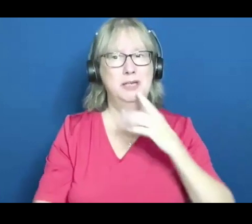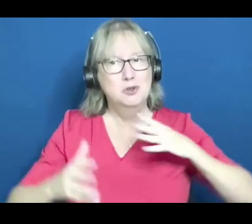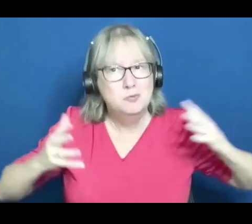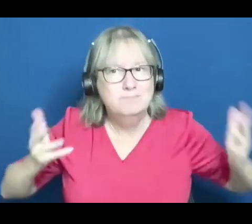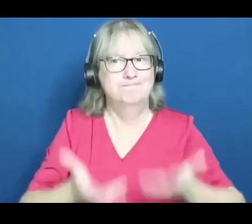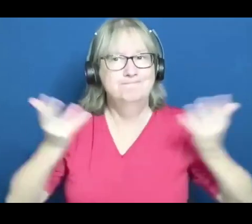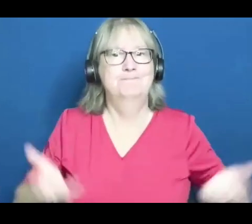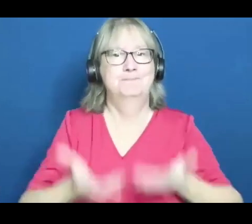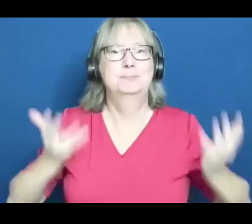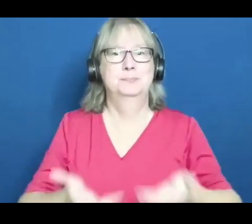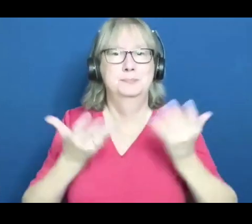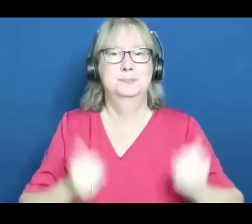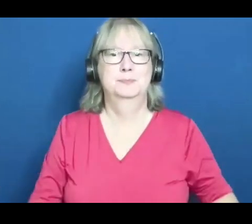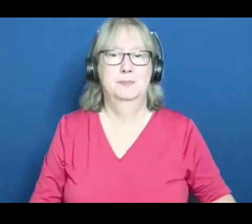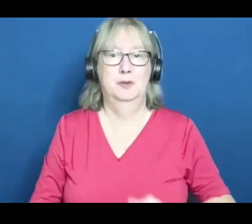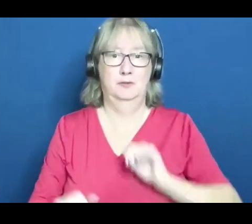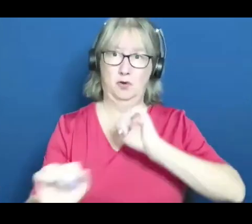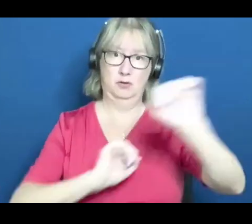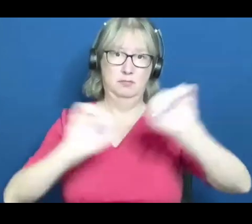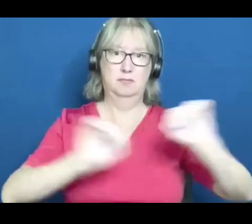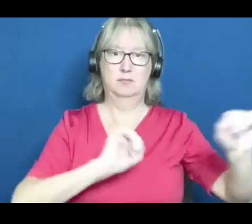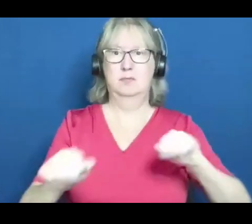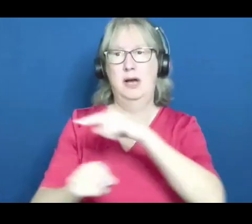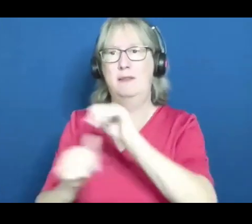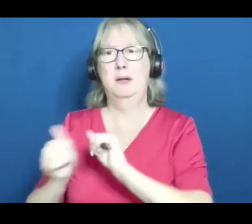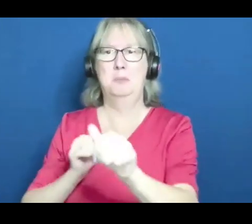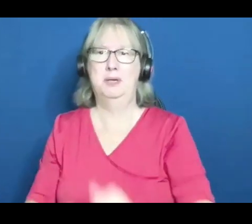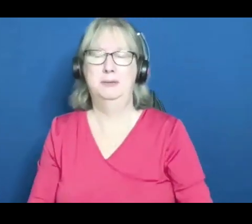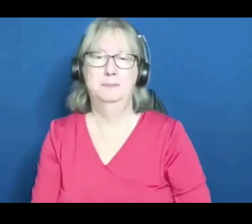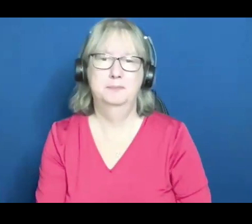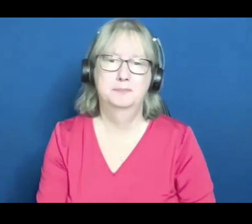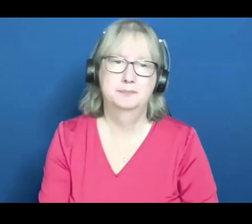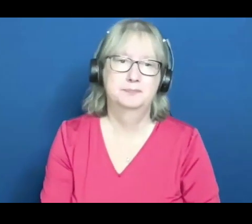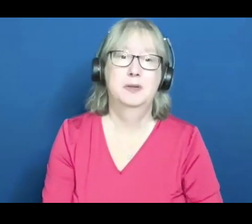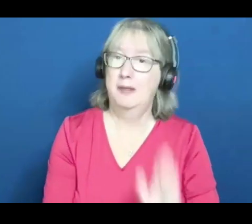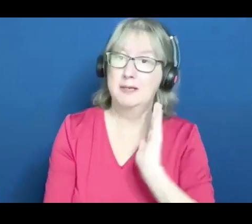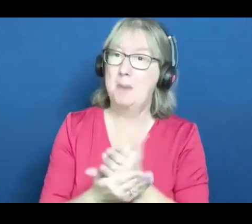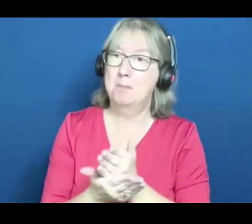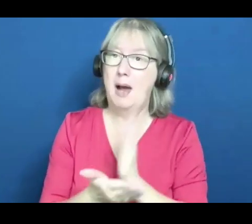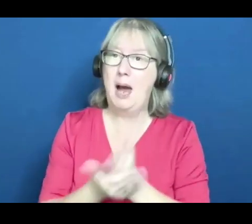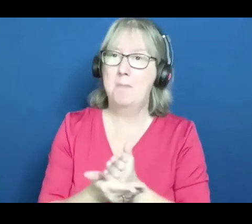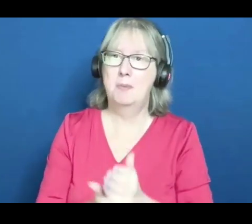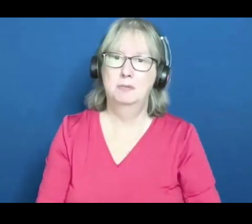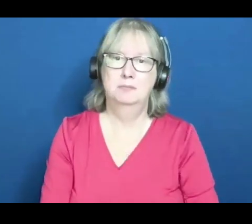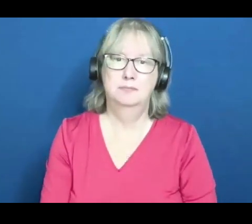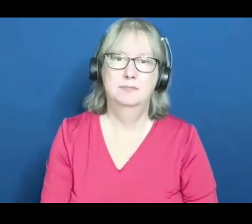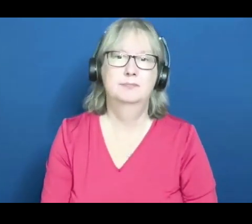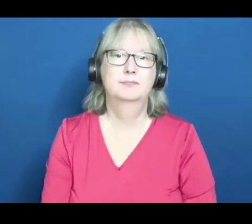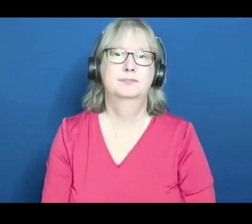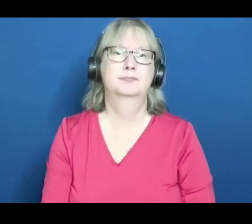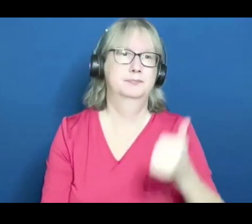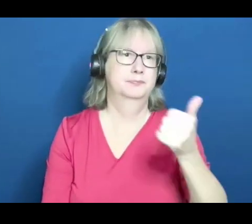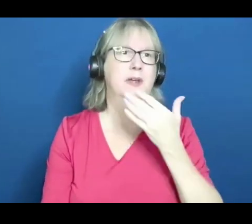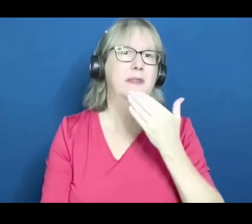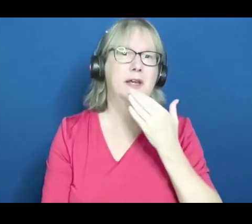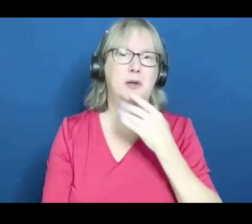to do a great job for the individuals and the organizations that they work for. Right. That's genuine. Thanks, guys. Genuine, yeah.